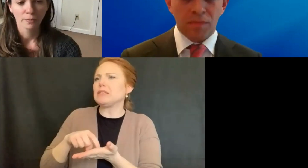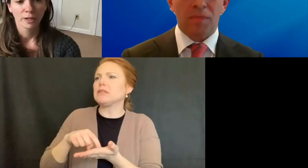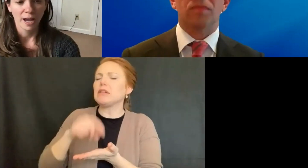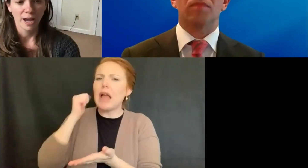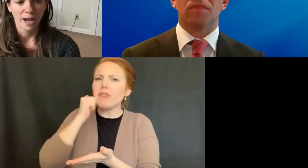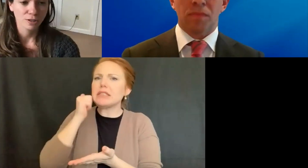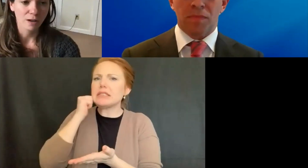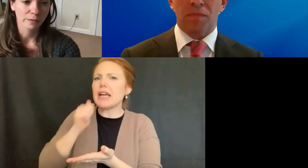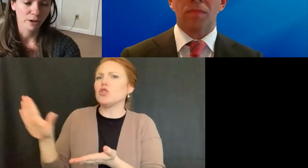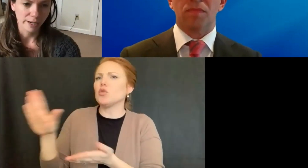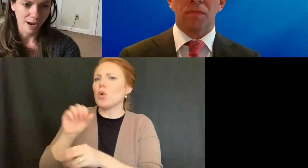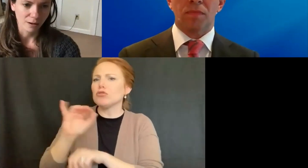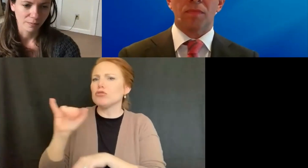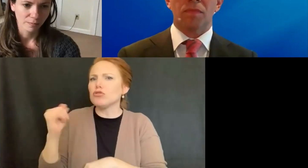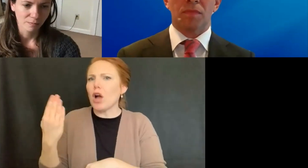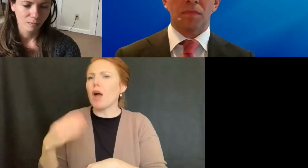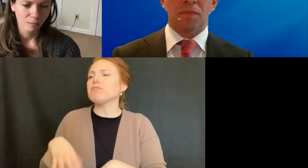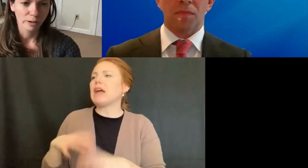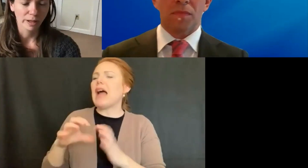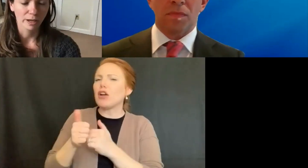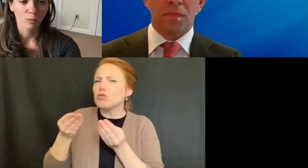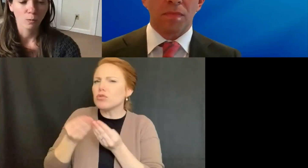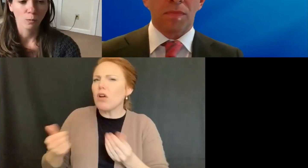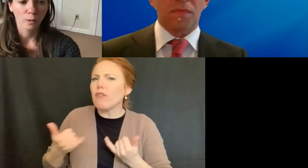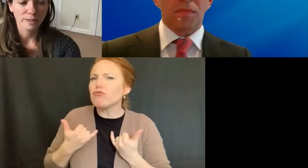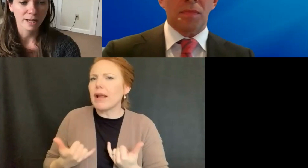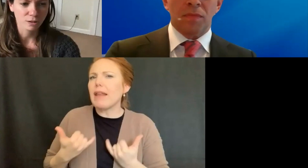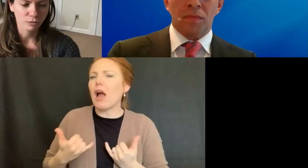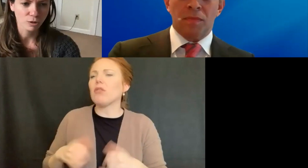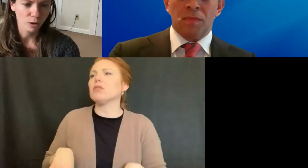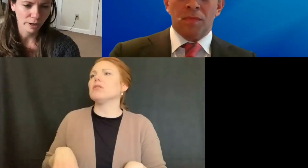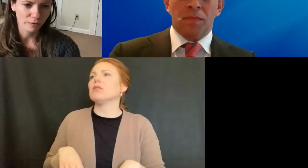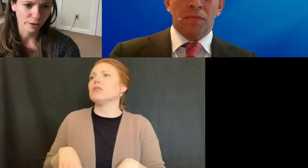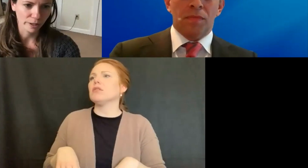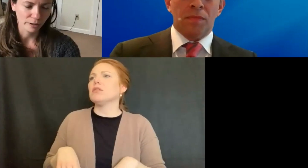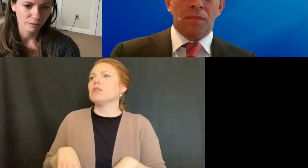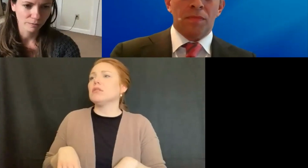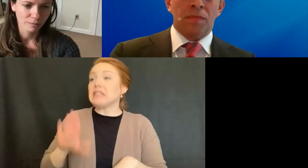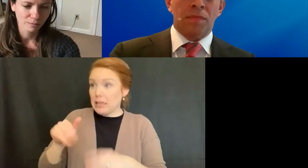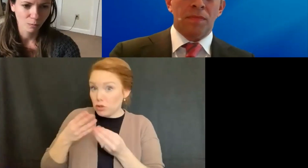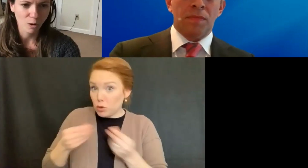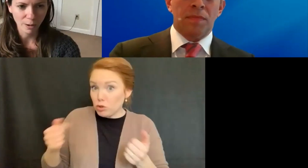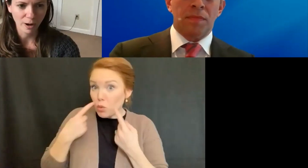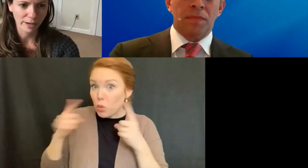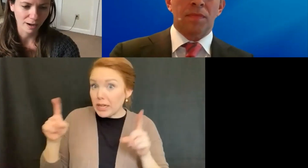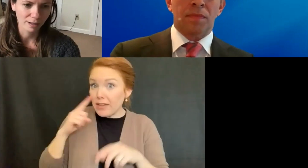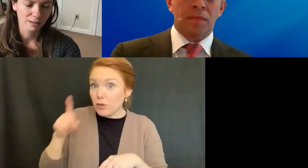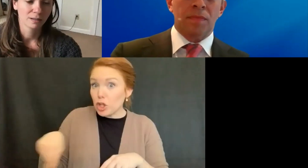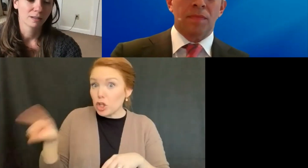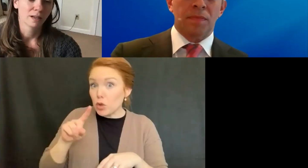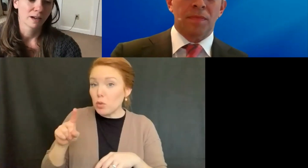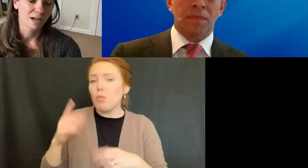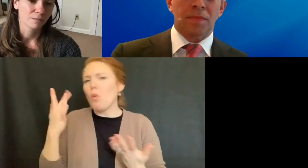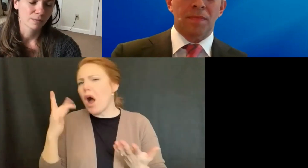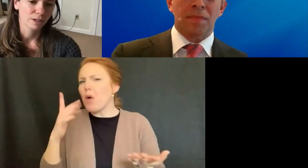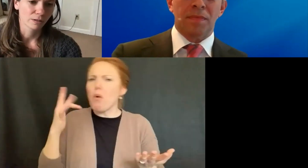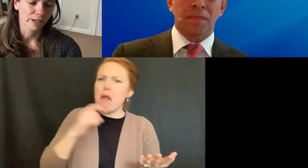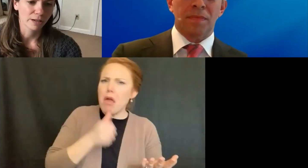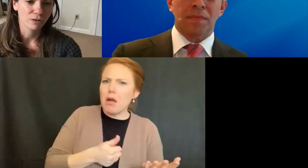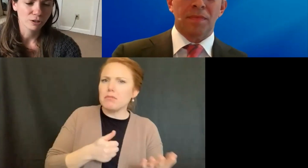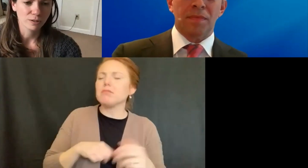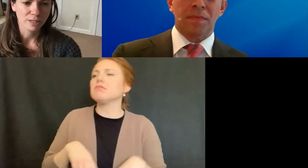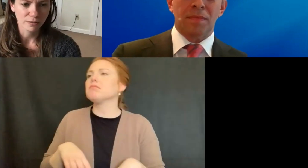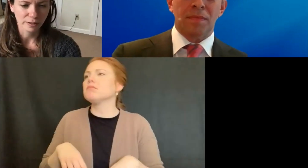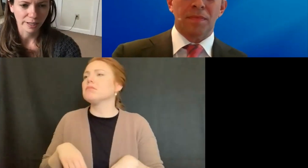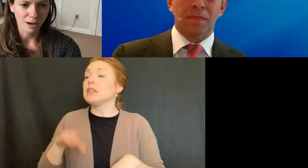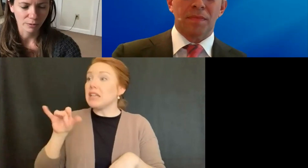job? How do you solve them right now? What is that solution working for you? Why not? Like